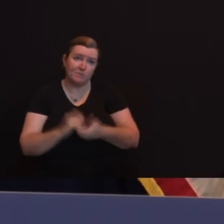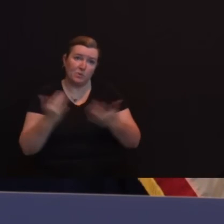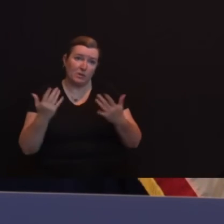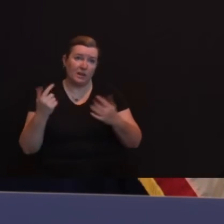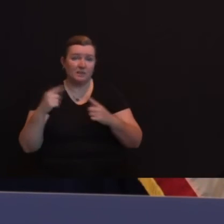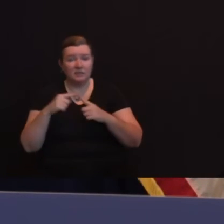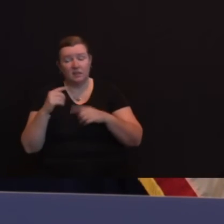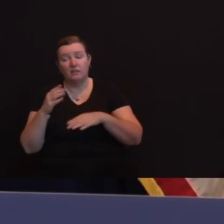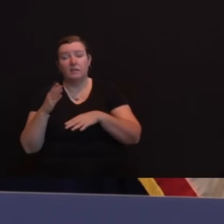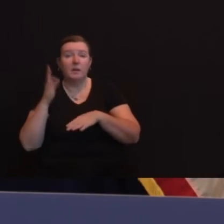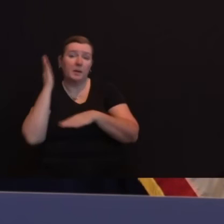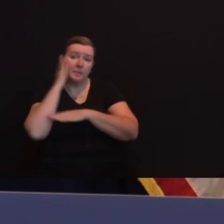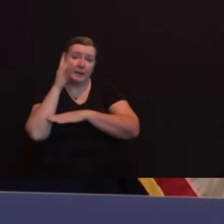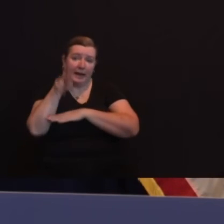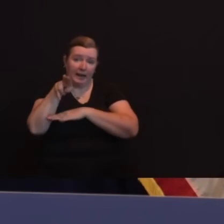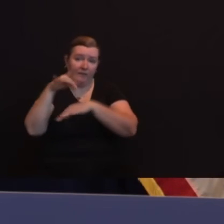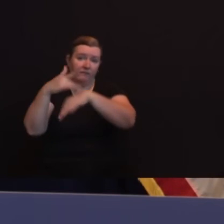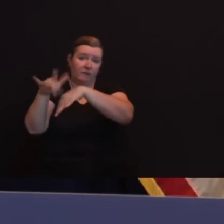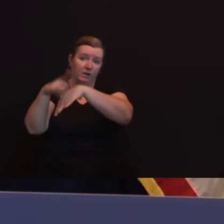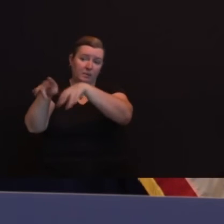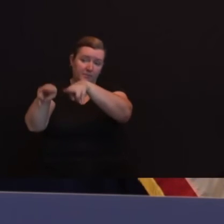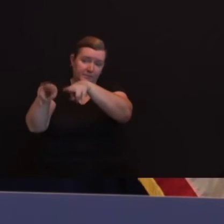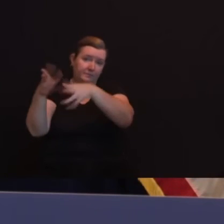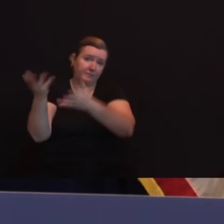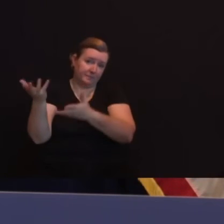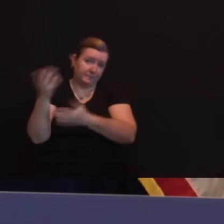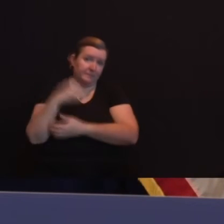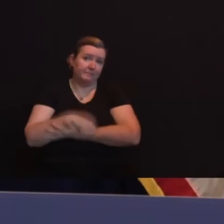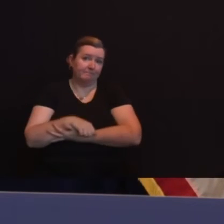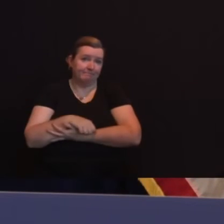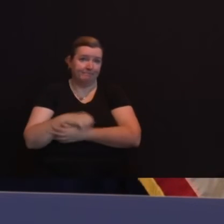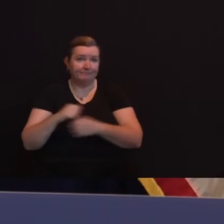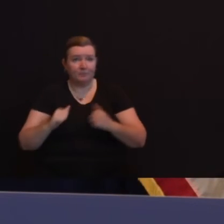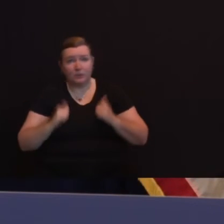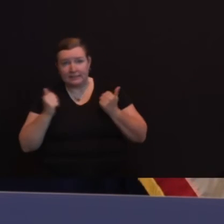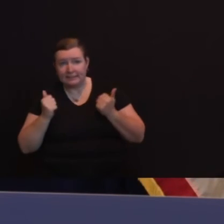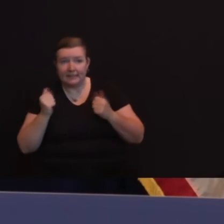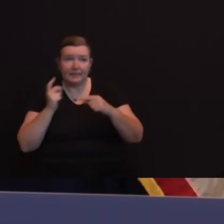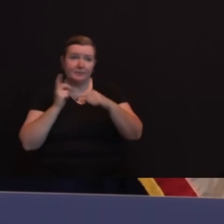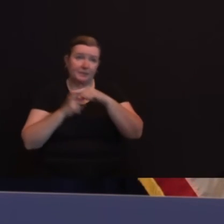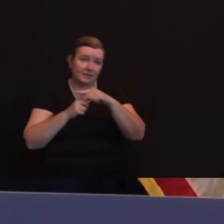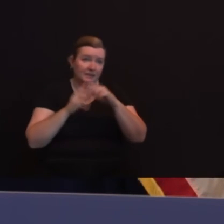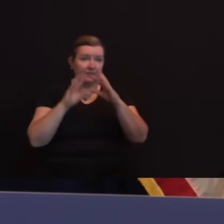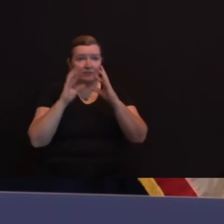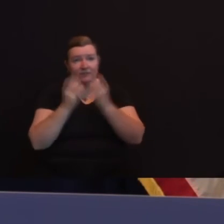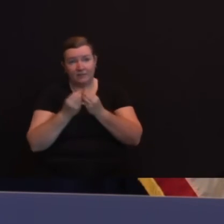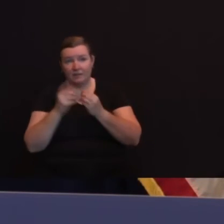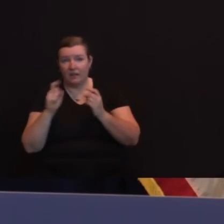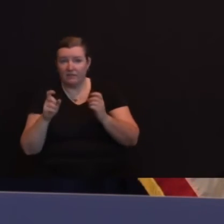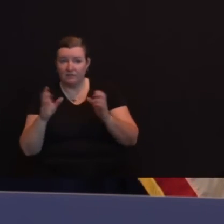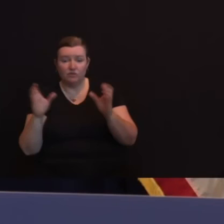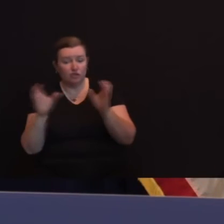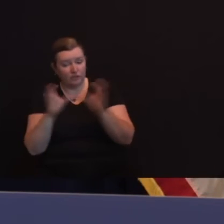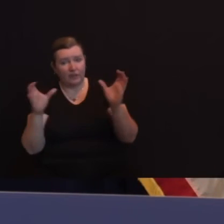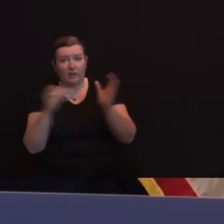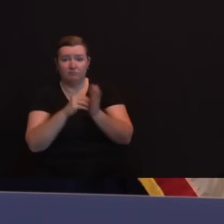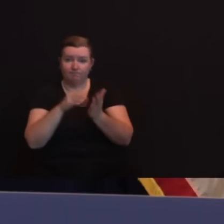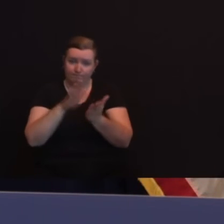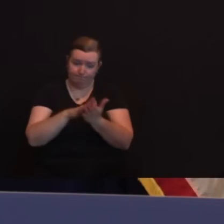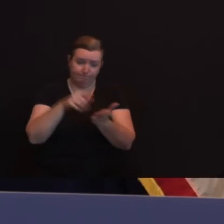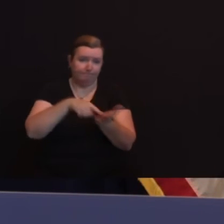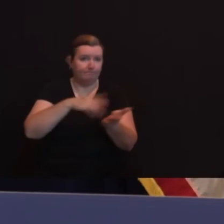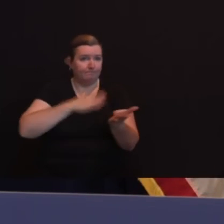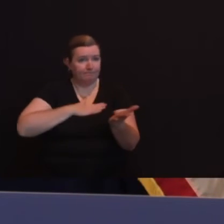families must certify that they are aware of the dangers of exposure to COVID-19. They